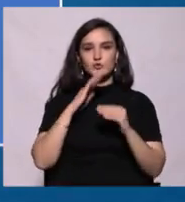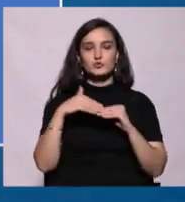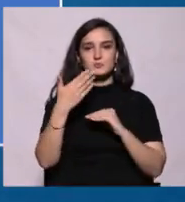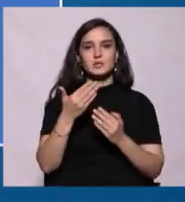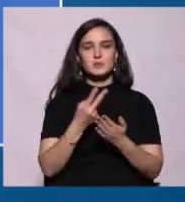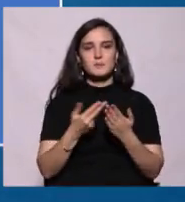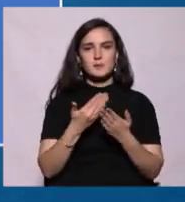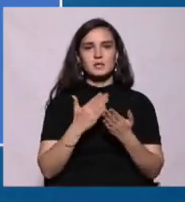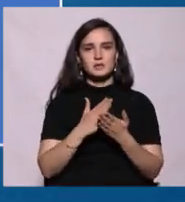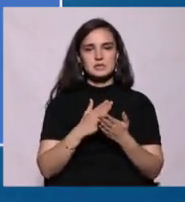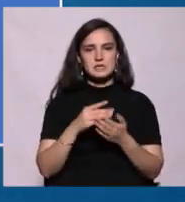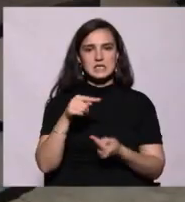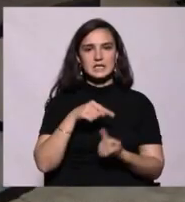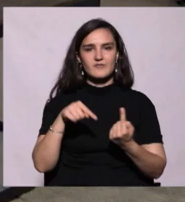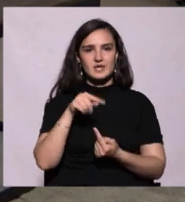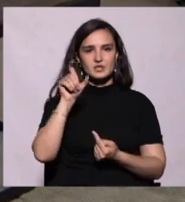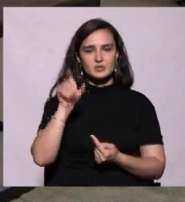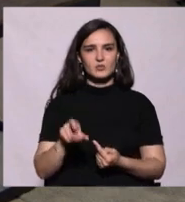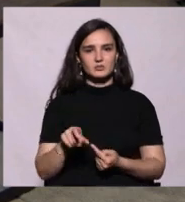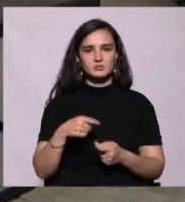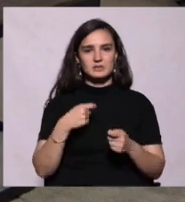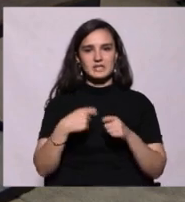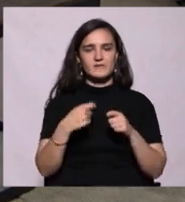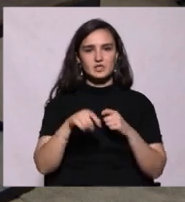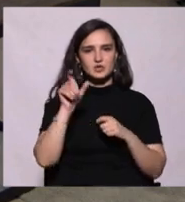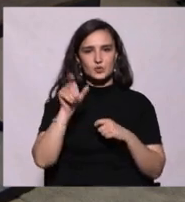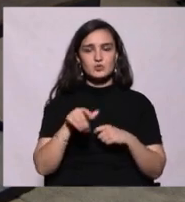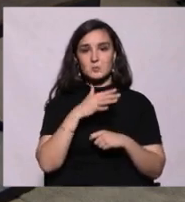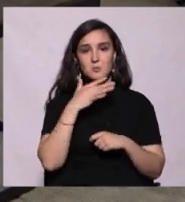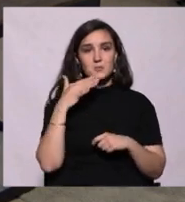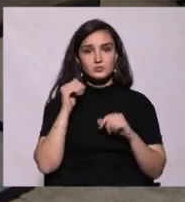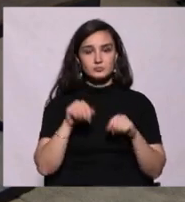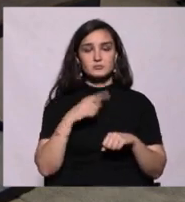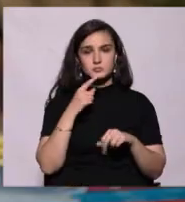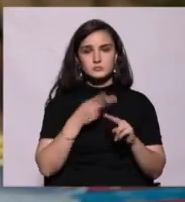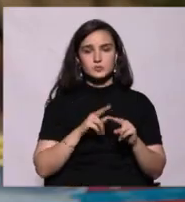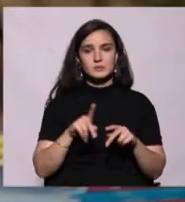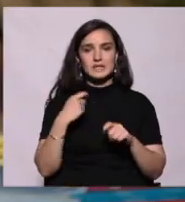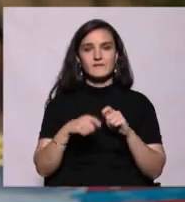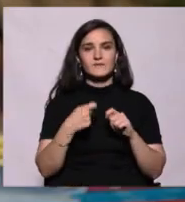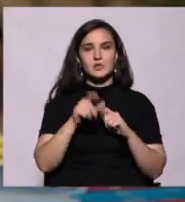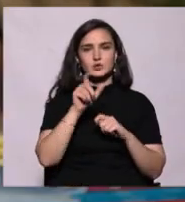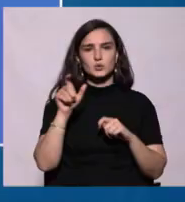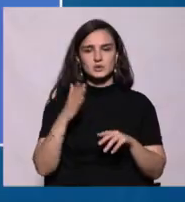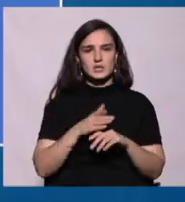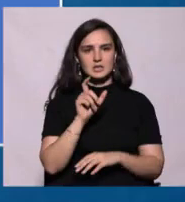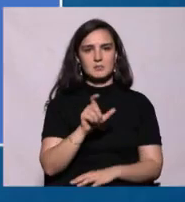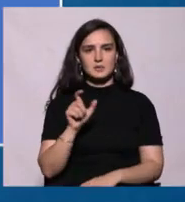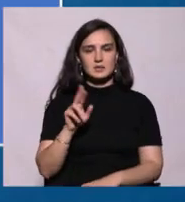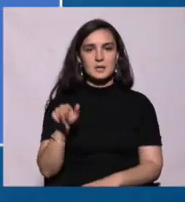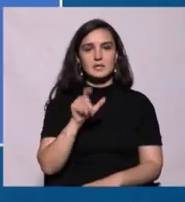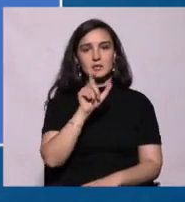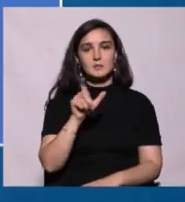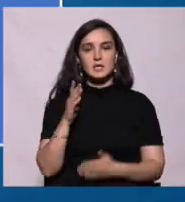is investor. Can I say many investors? You can, Miss Sophie, because investors are people, and people